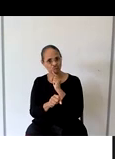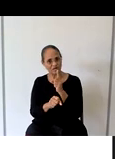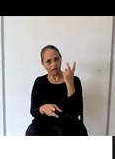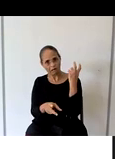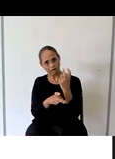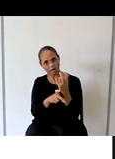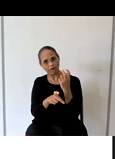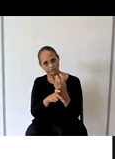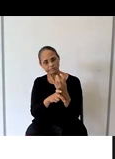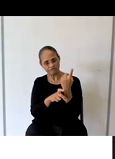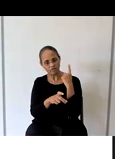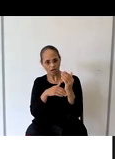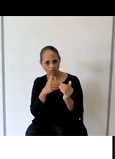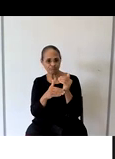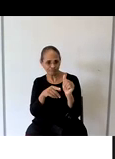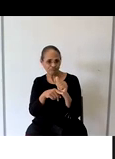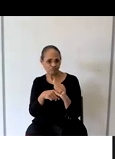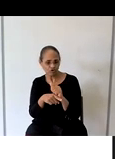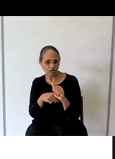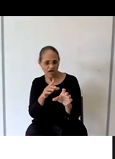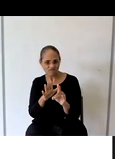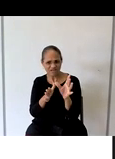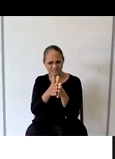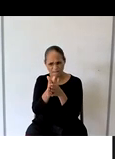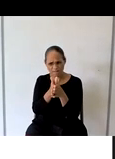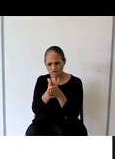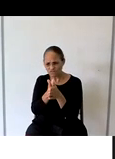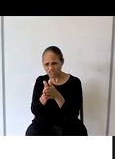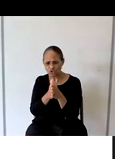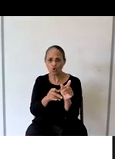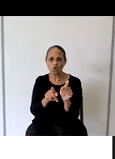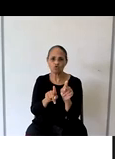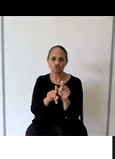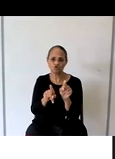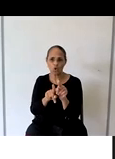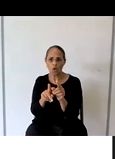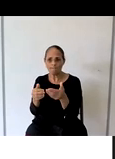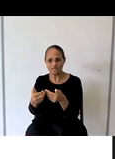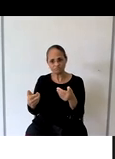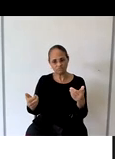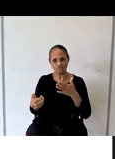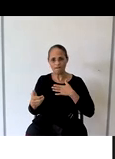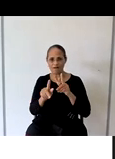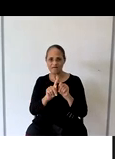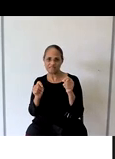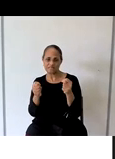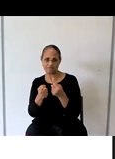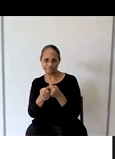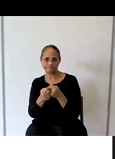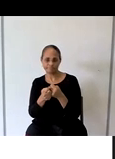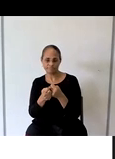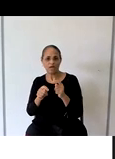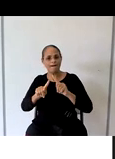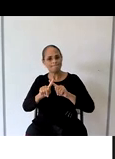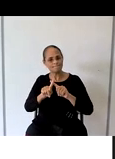to continue training and finding that motivation, as well as being away from my teammates. But the